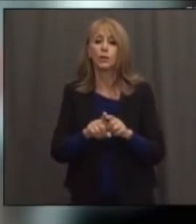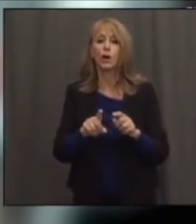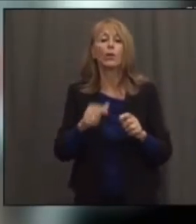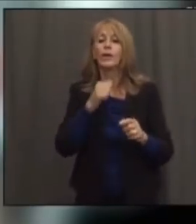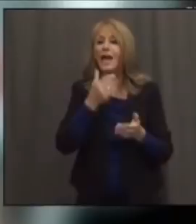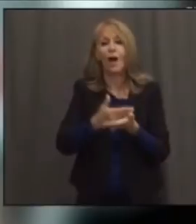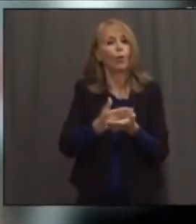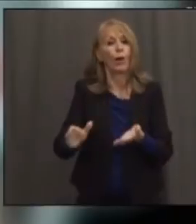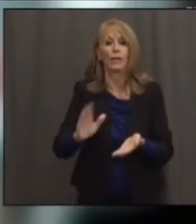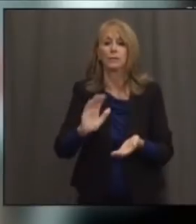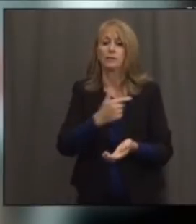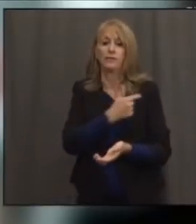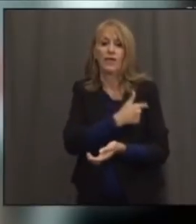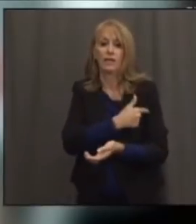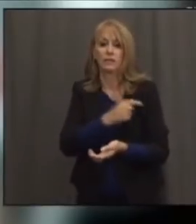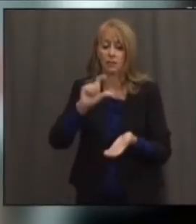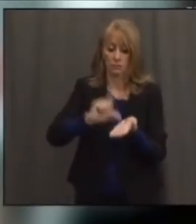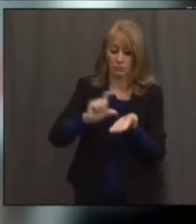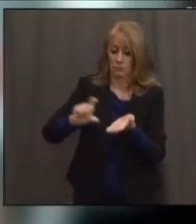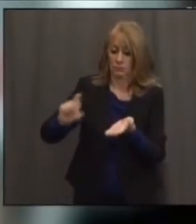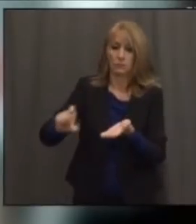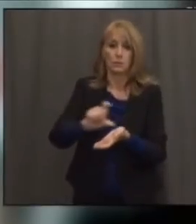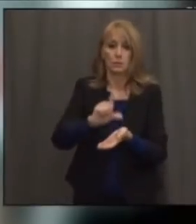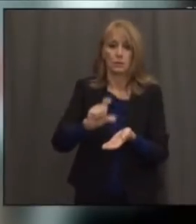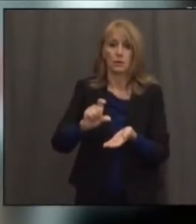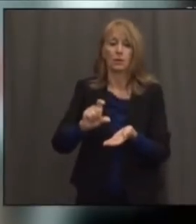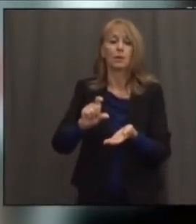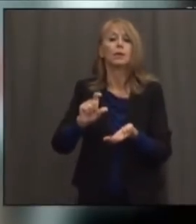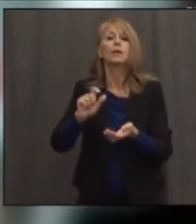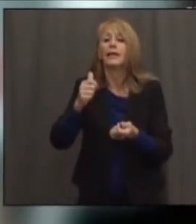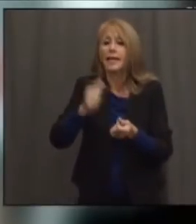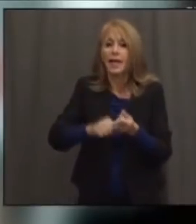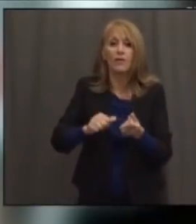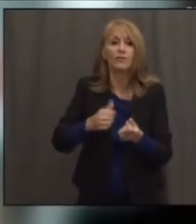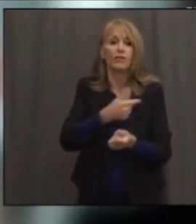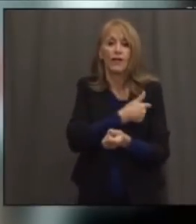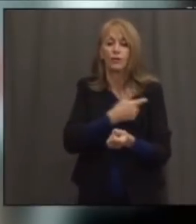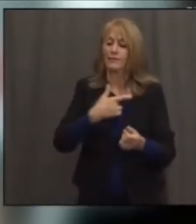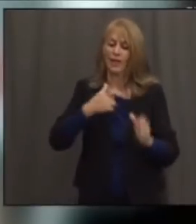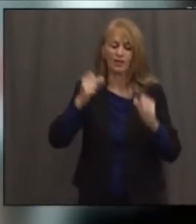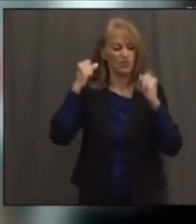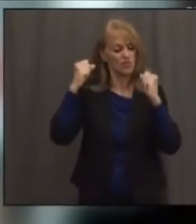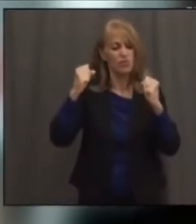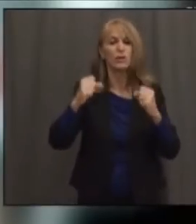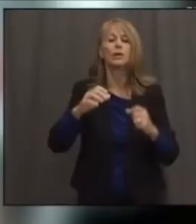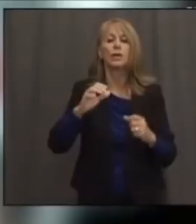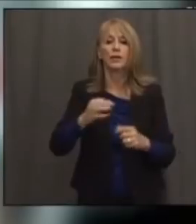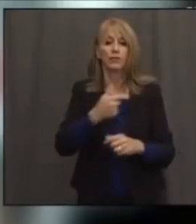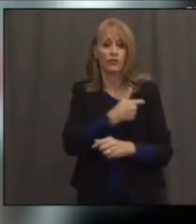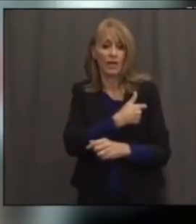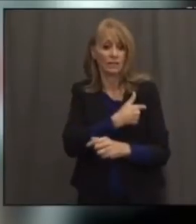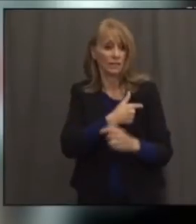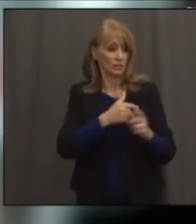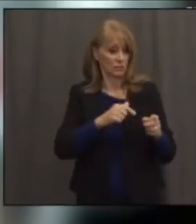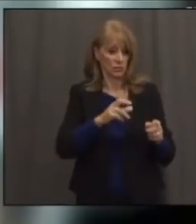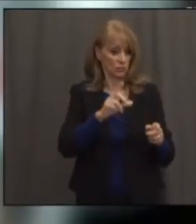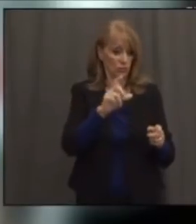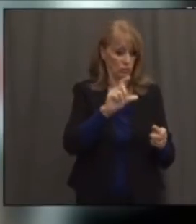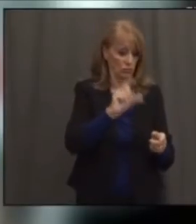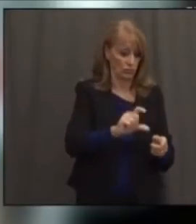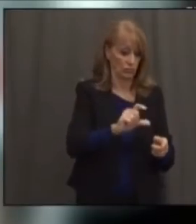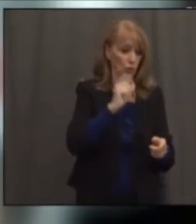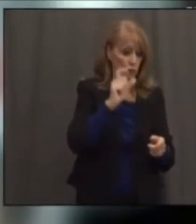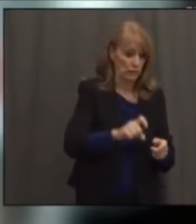to waste here. We took an approach where, we saw every vaccination as a victory, and if a vaccine could go to someone